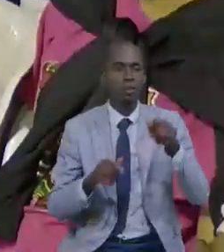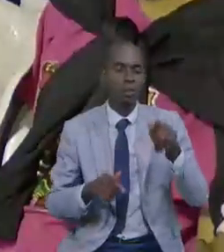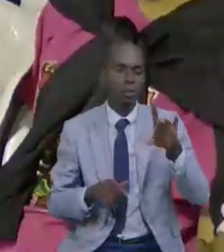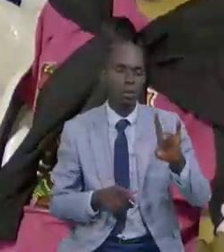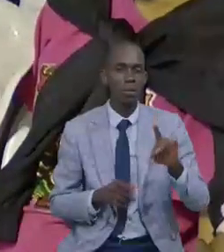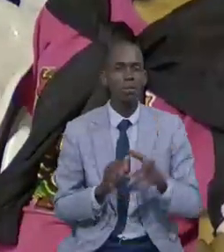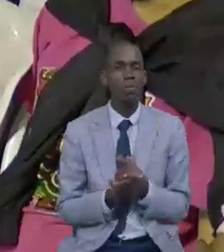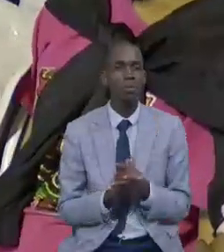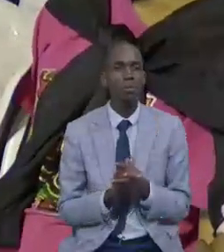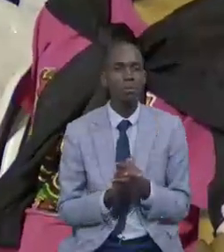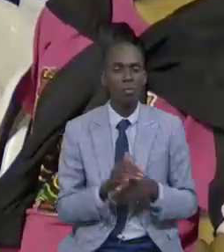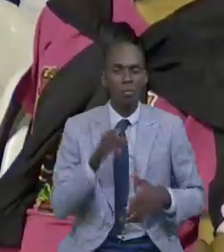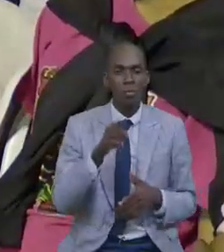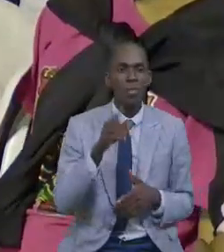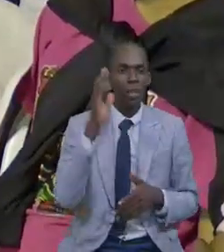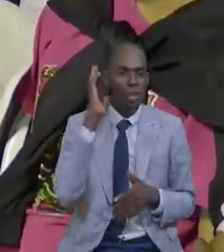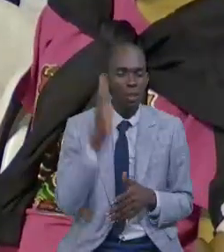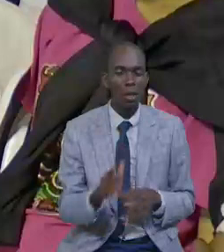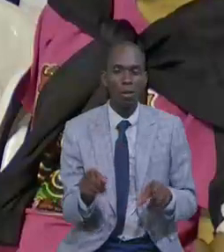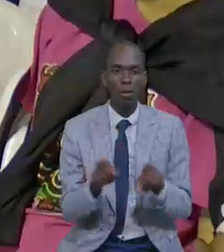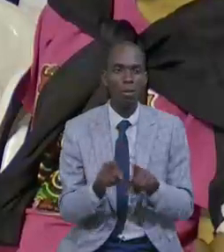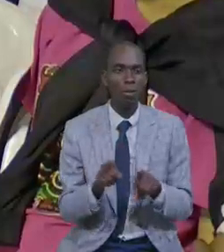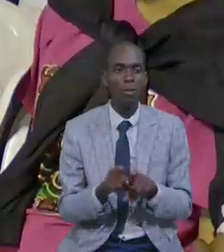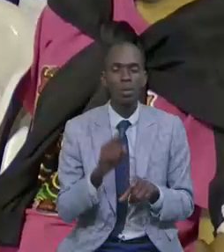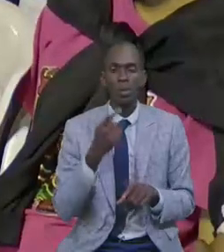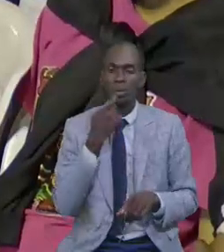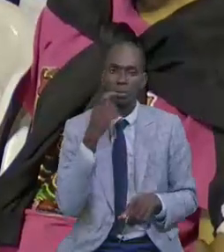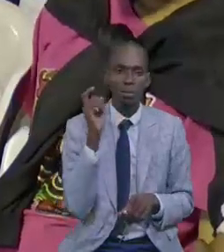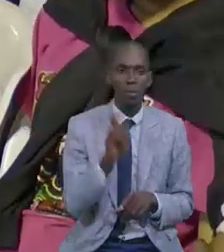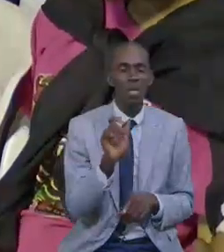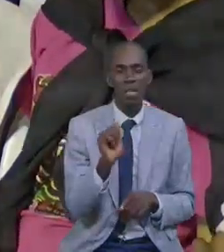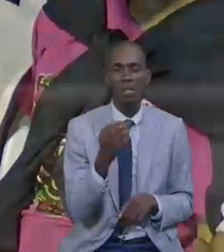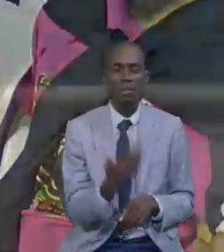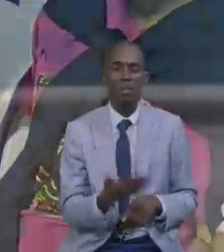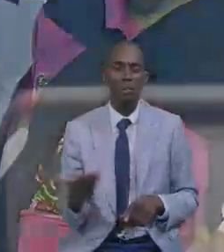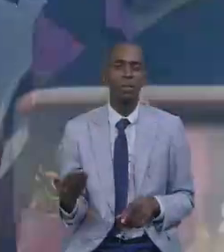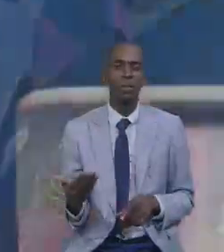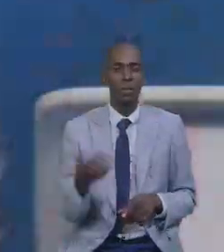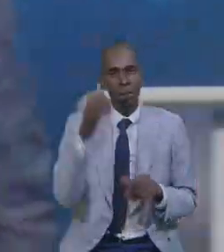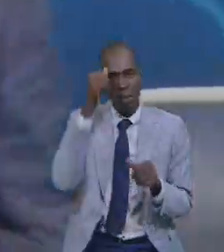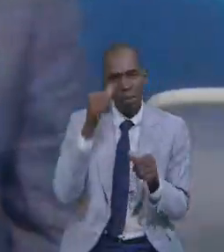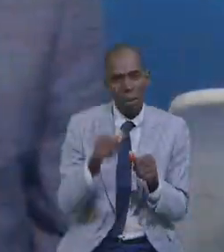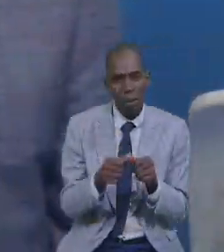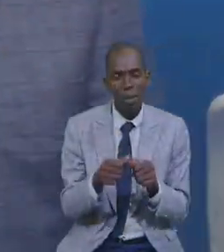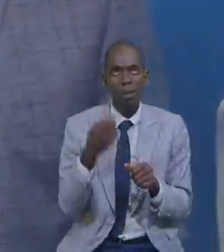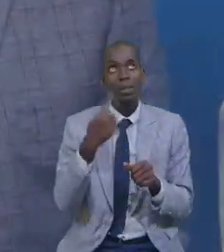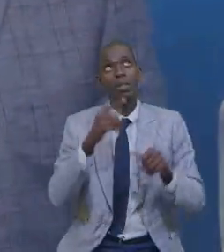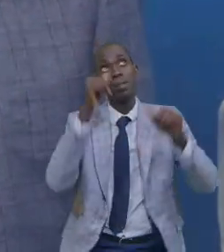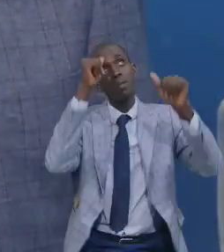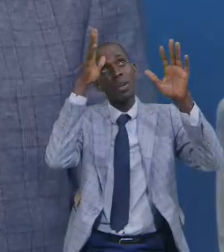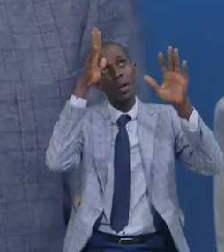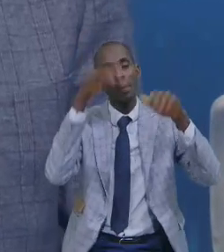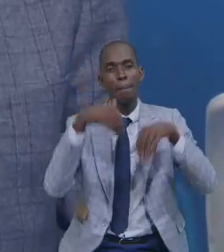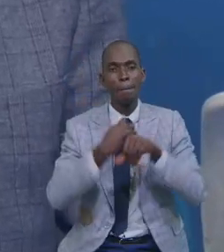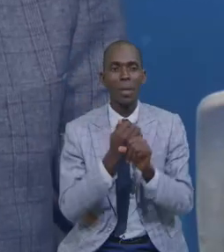verse 28, thou shalt also decree a thing. You remember, the Father makes